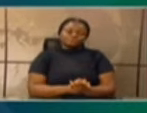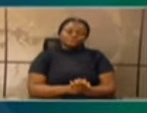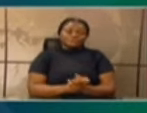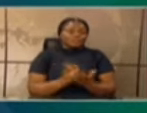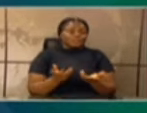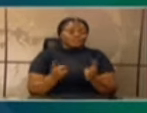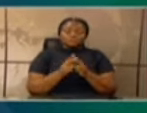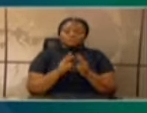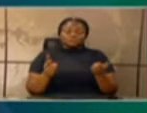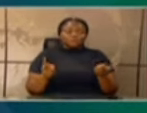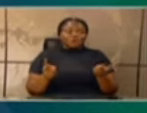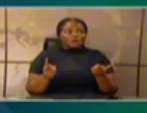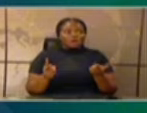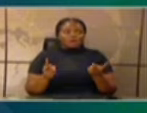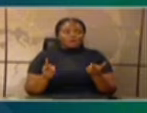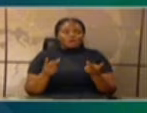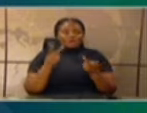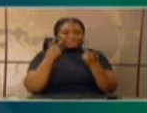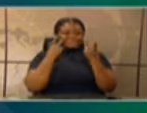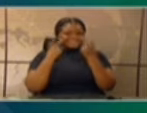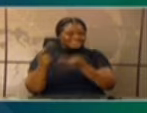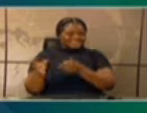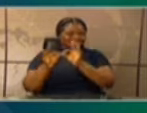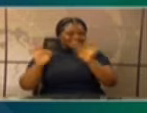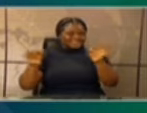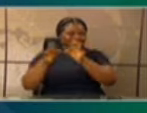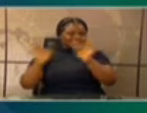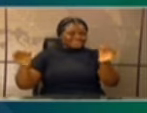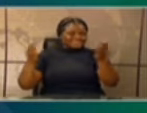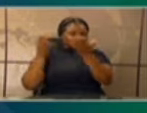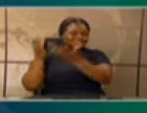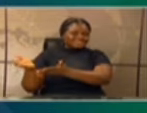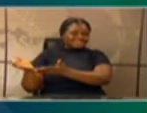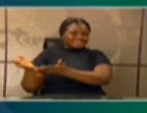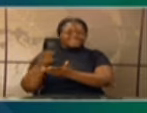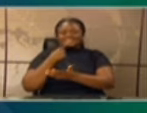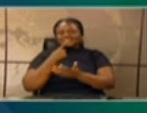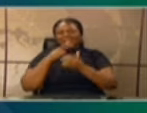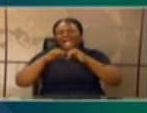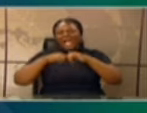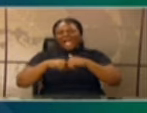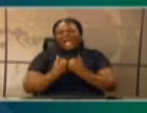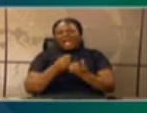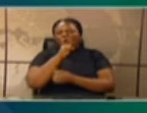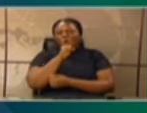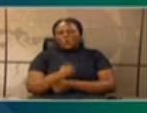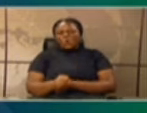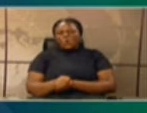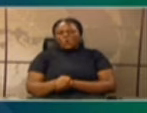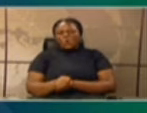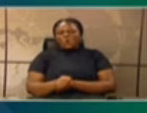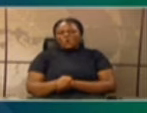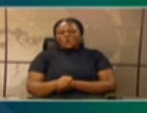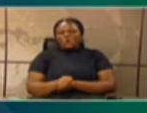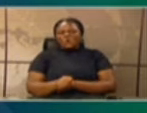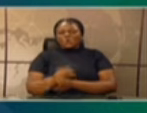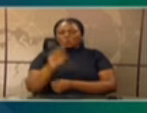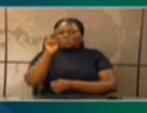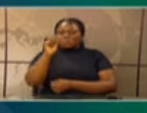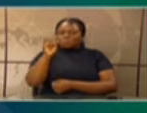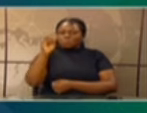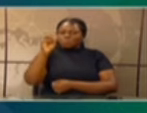Eti, sir, what type? How old is the motorway in Italy? That's right,